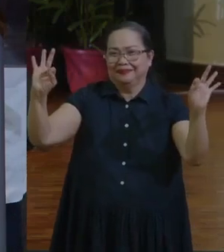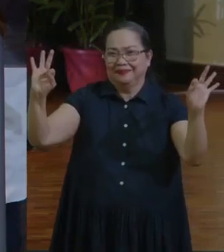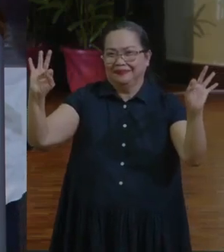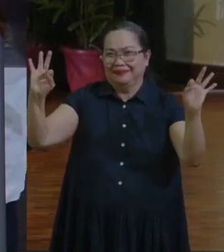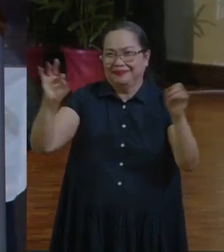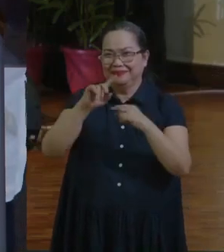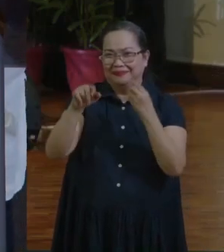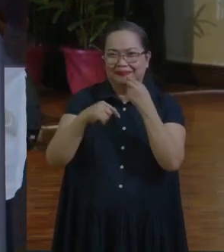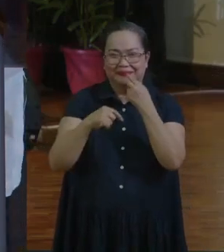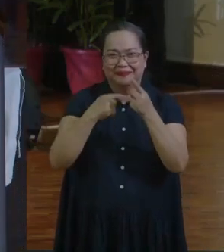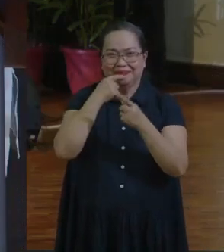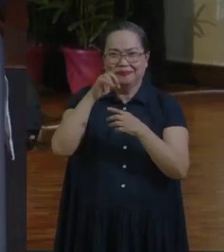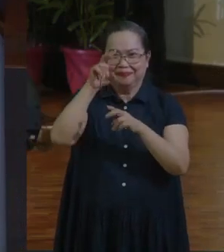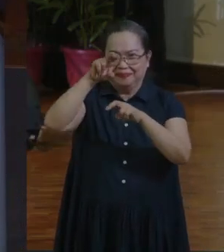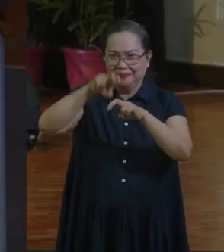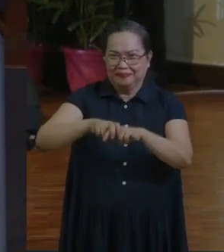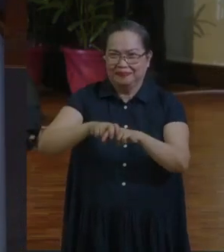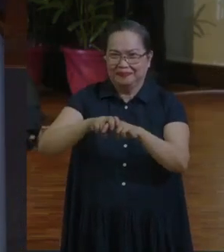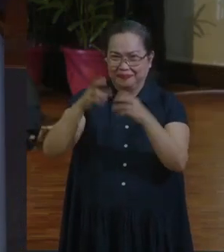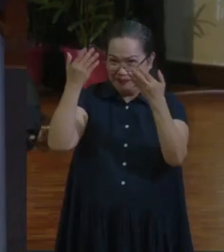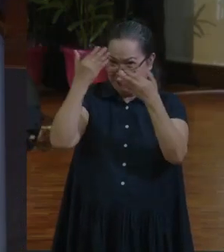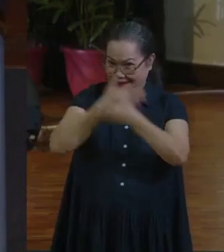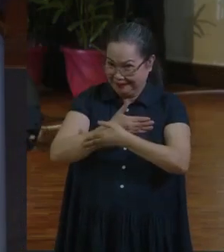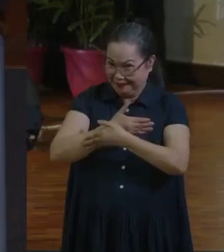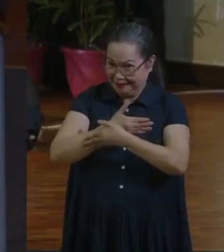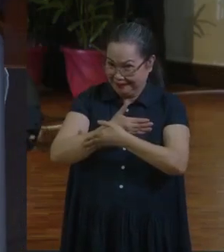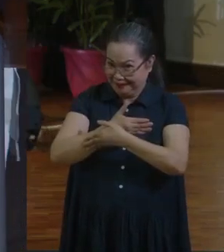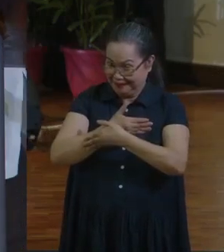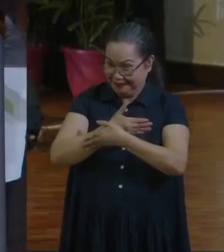prison, those who sit in darkness.